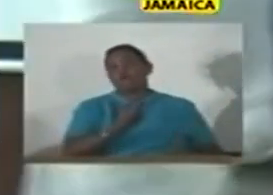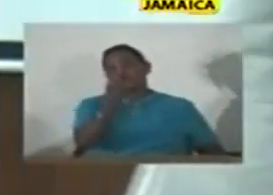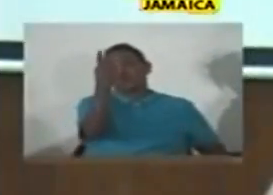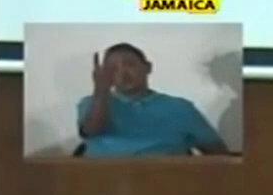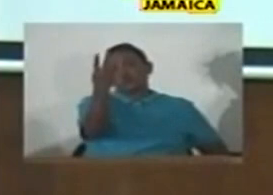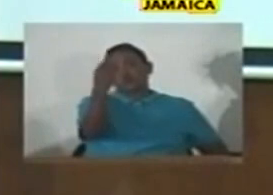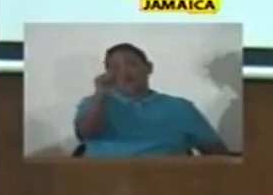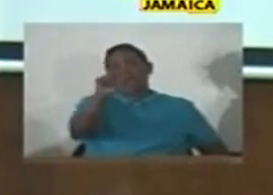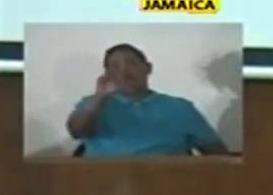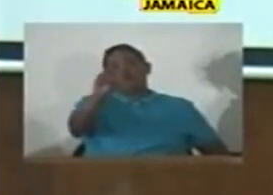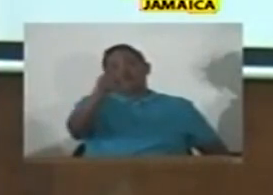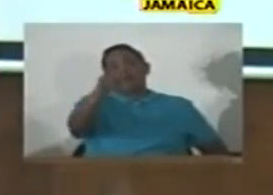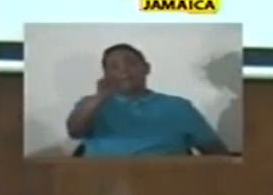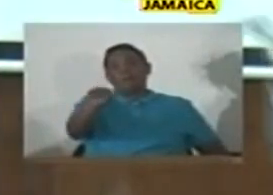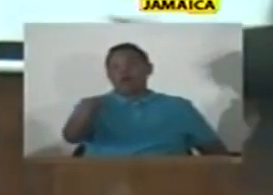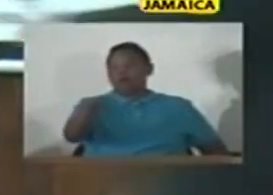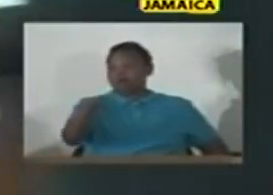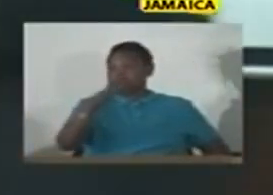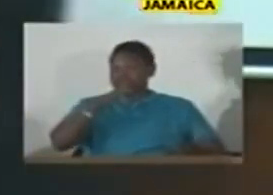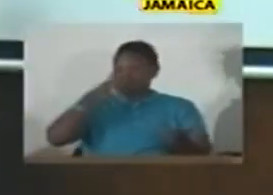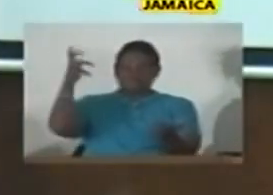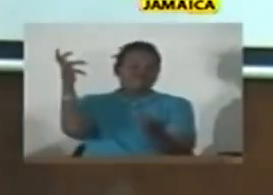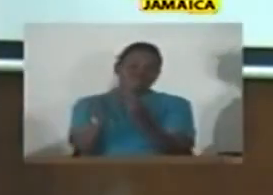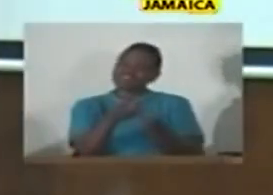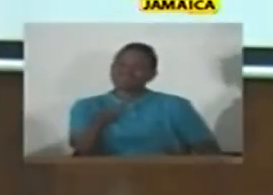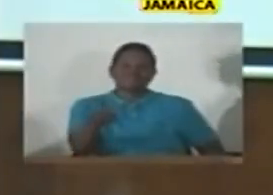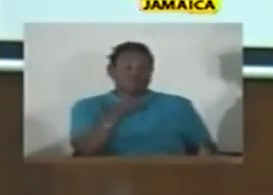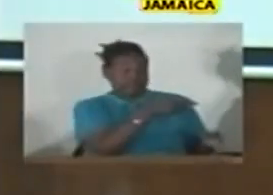agroparks which do not fit the description.